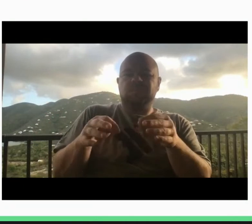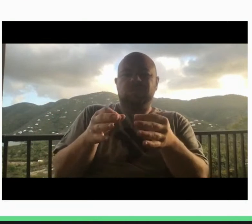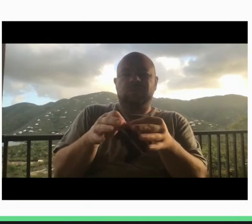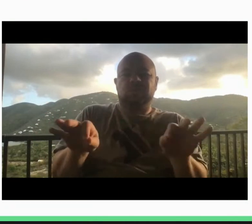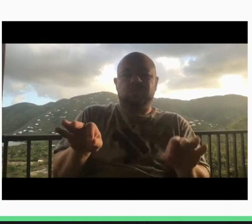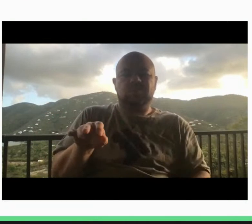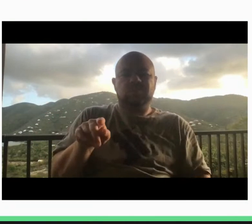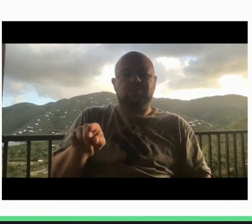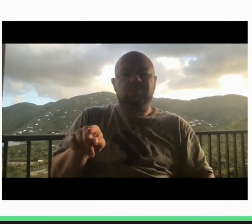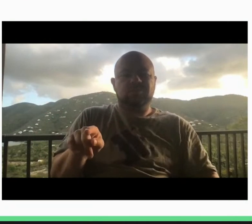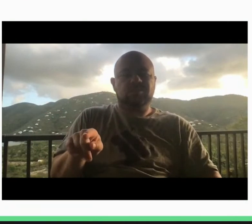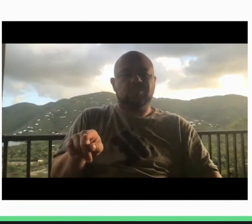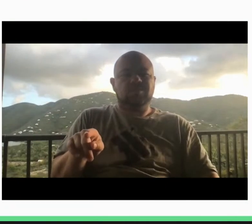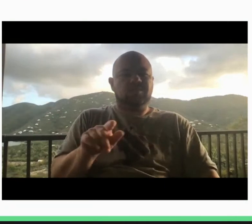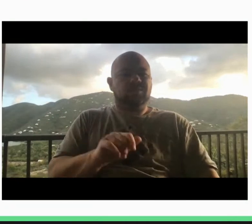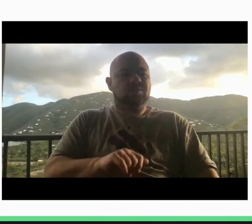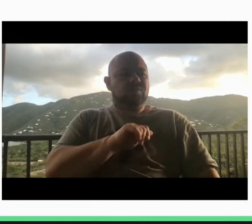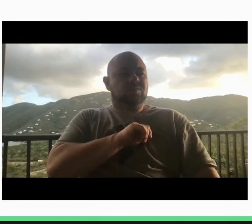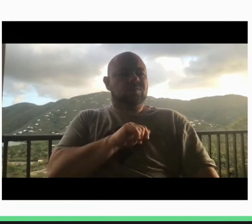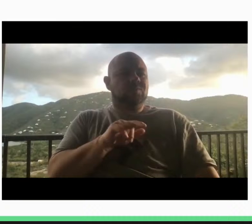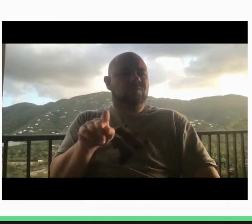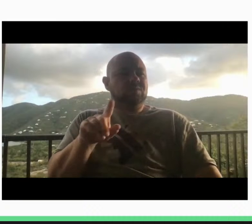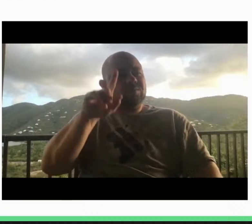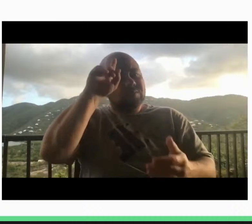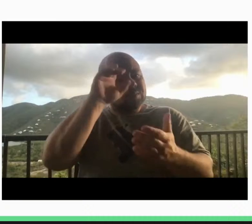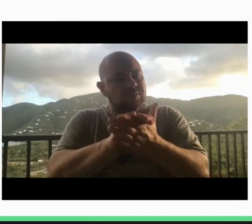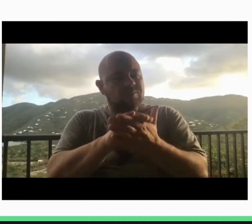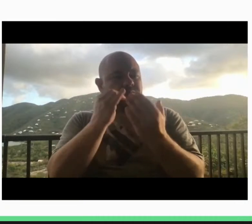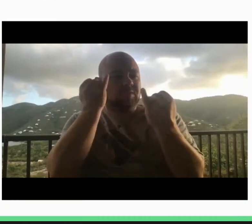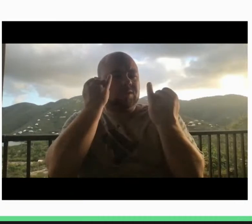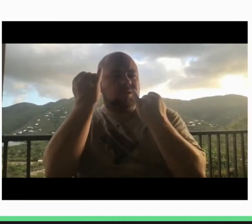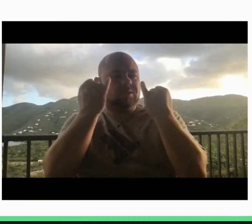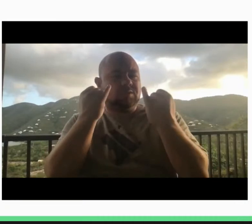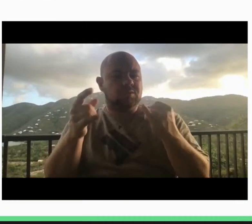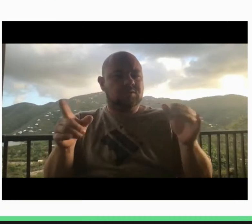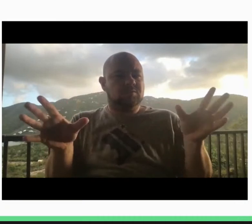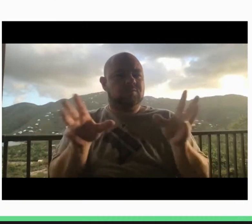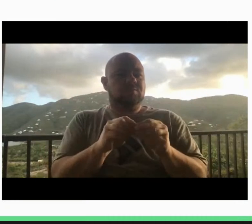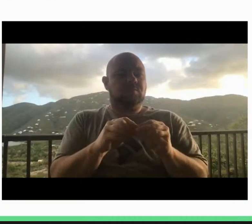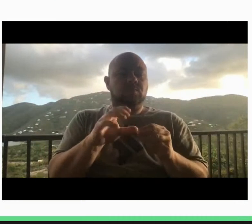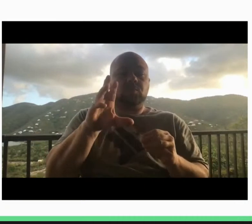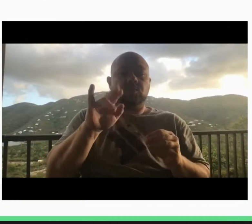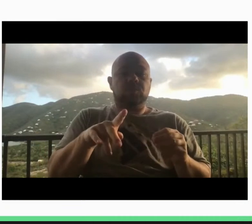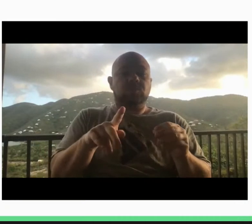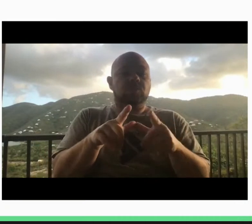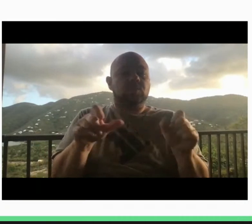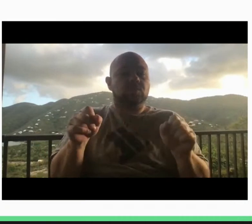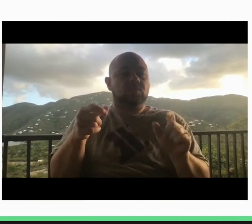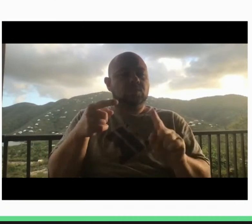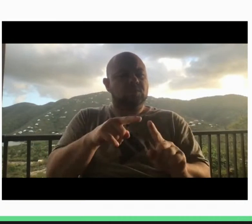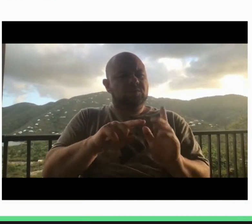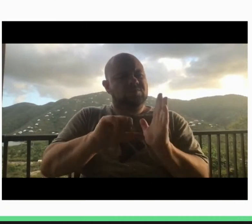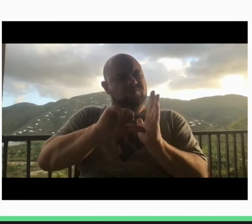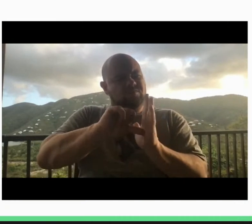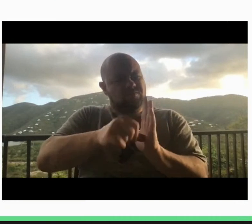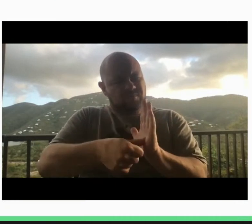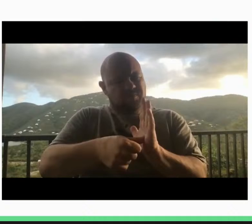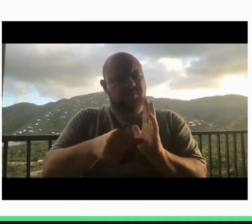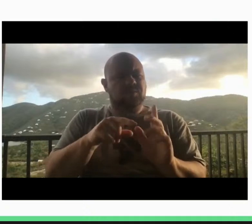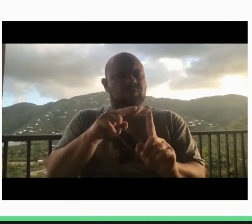deficit thinking of language and the attitude towards languages and beliefs and ideologies. Crip